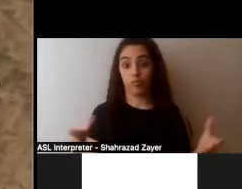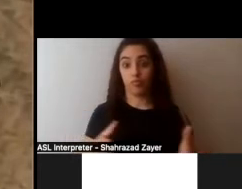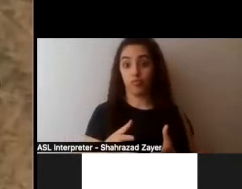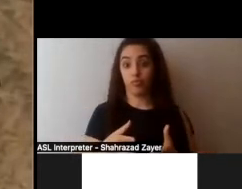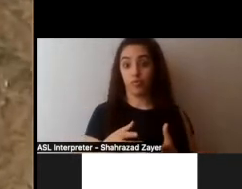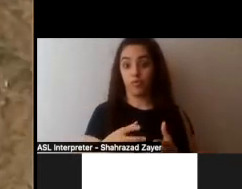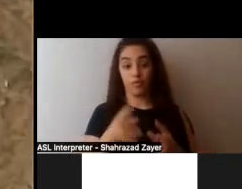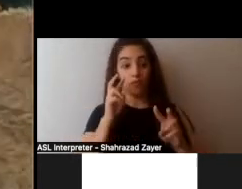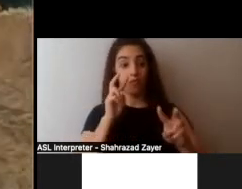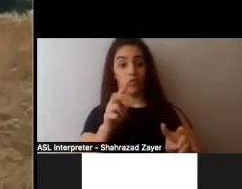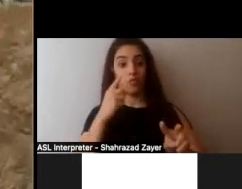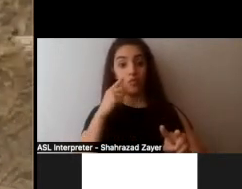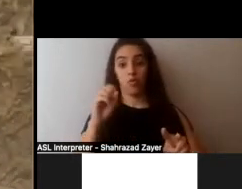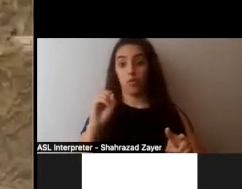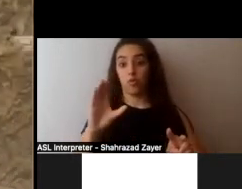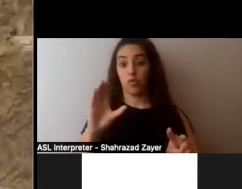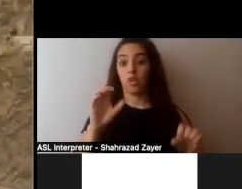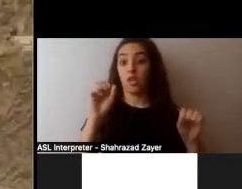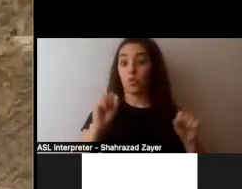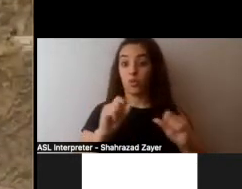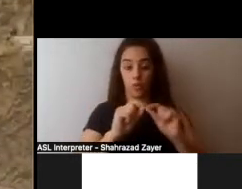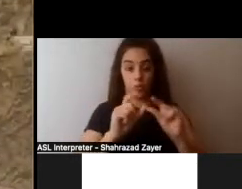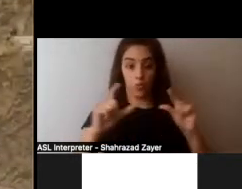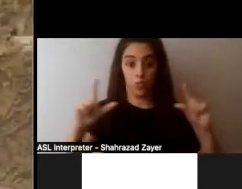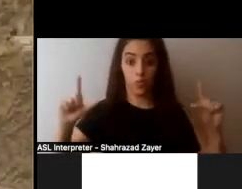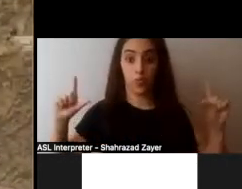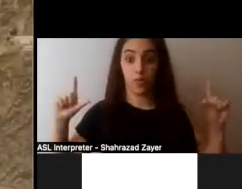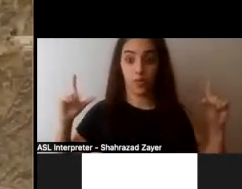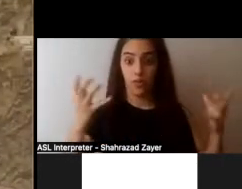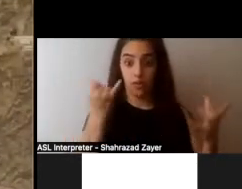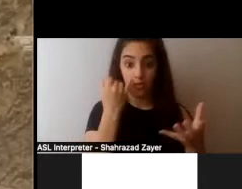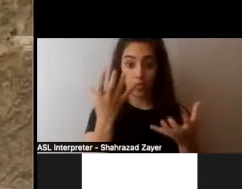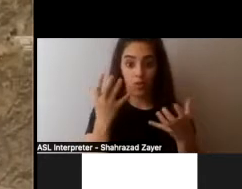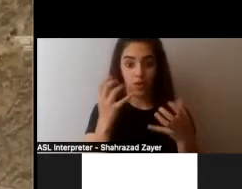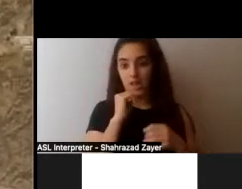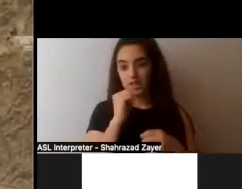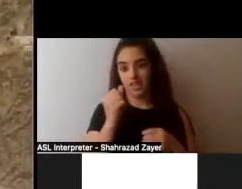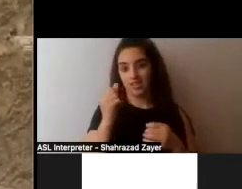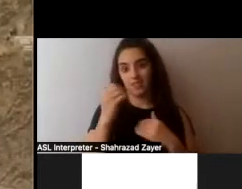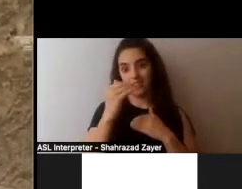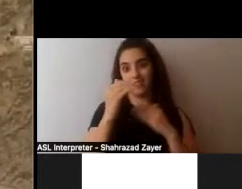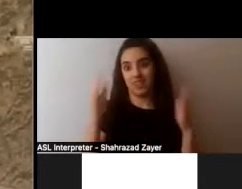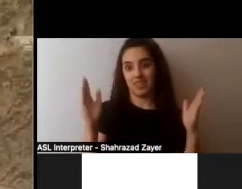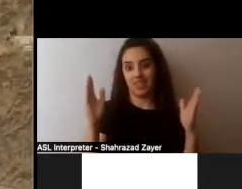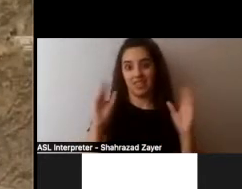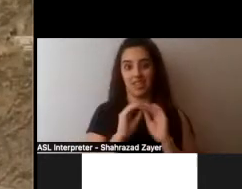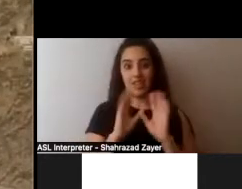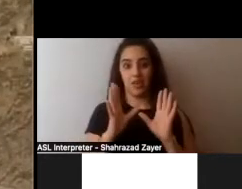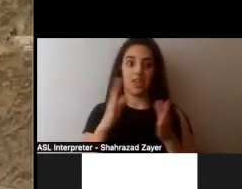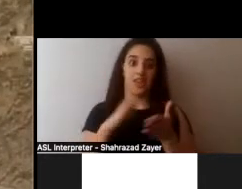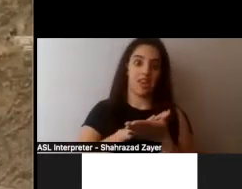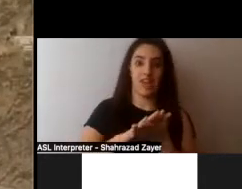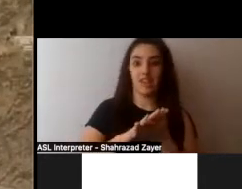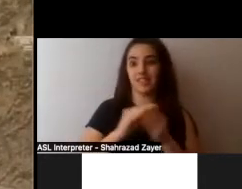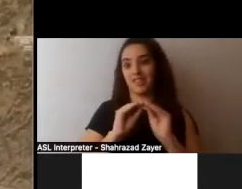that you'd like to look at. The county doesn't fit in a very nice rectangular way. So we'll zoom in and you can see part of North and